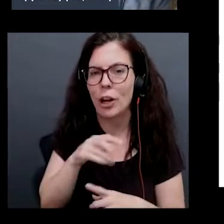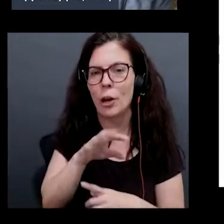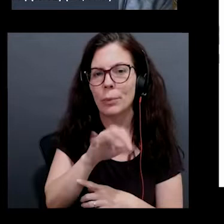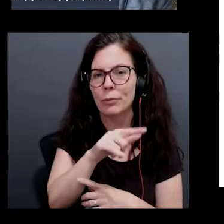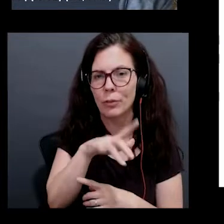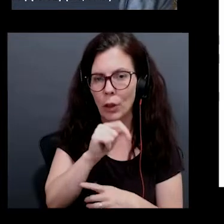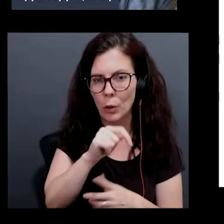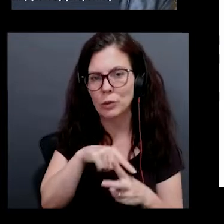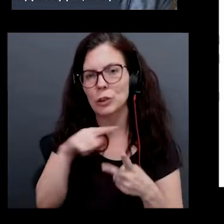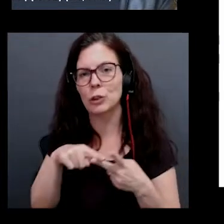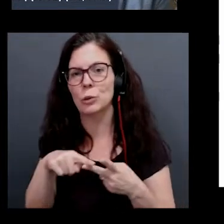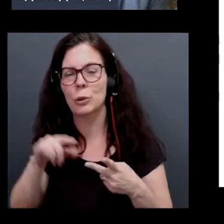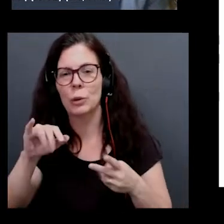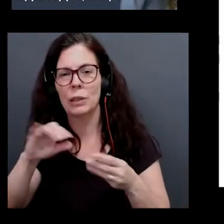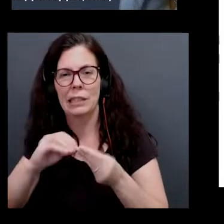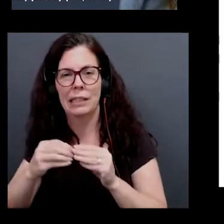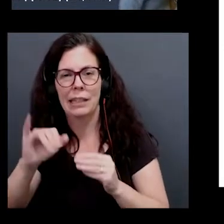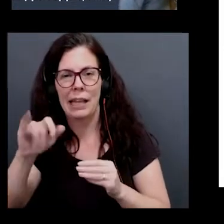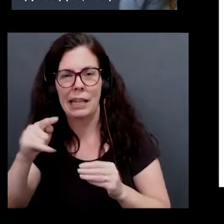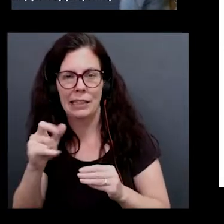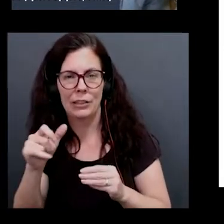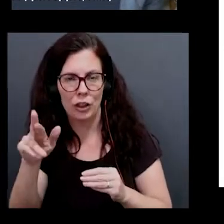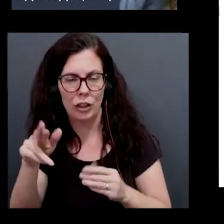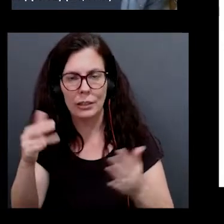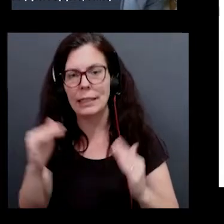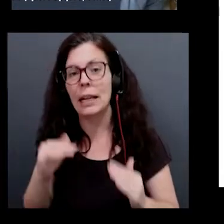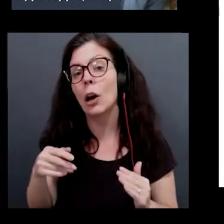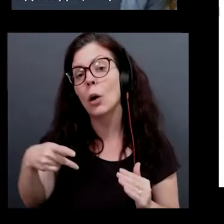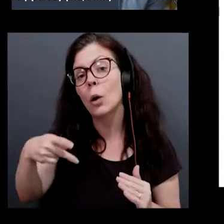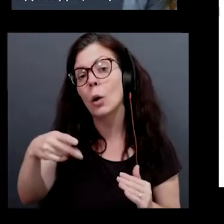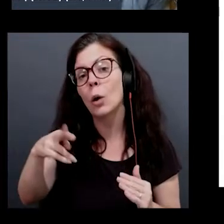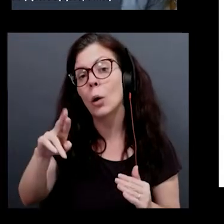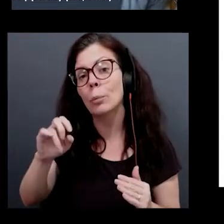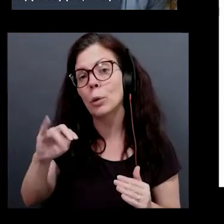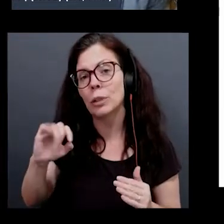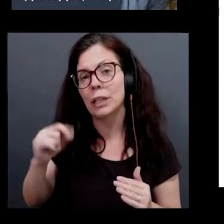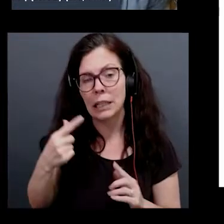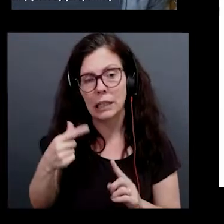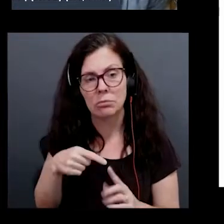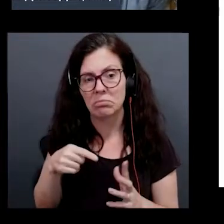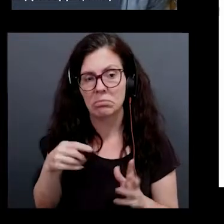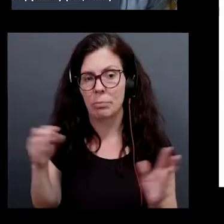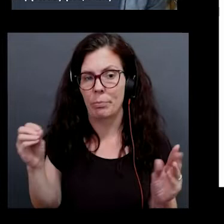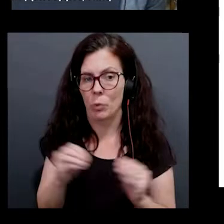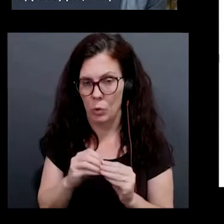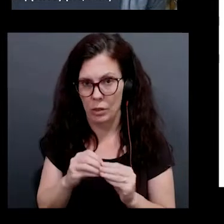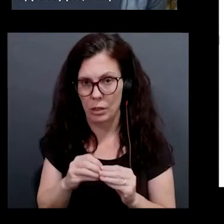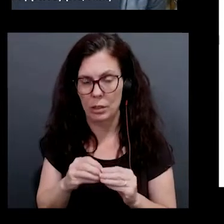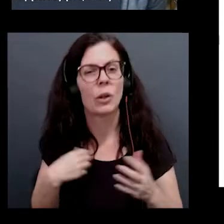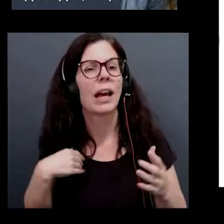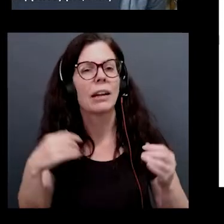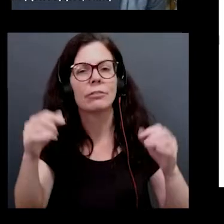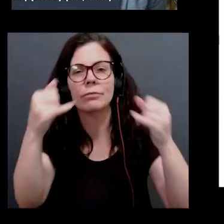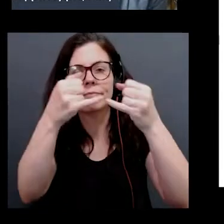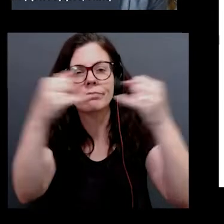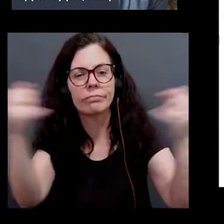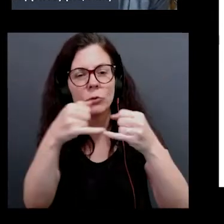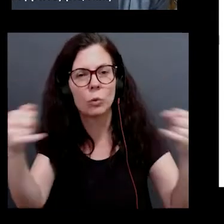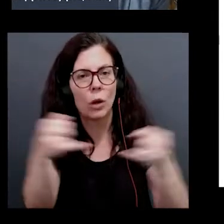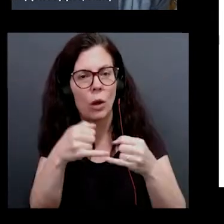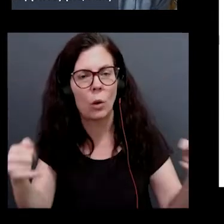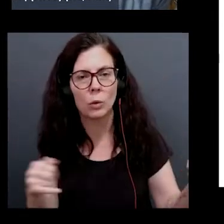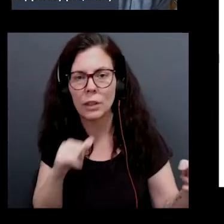even further than that, right? It's seeing that there's just rows that I would never use or I don't care about. They're like bad data. They